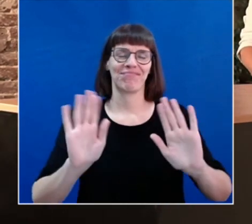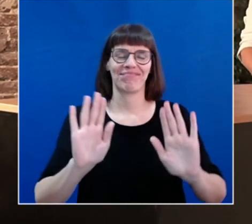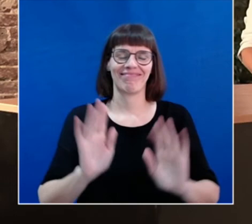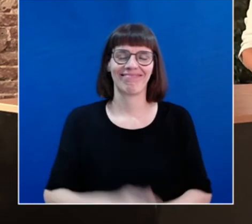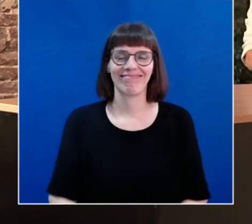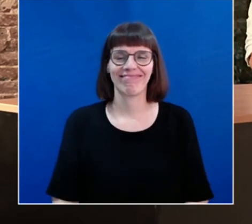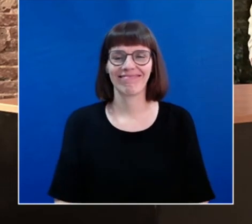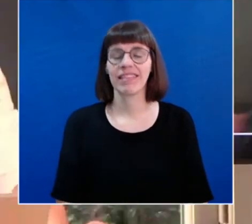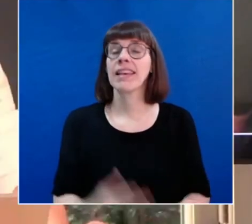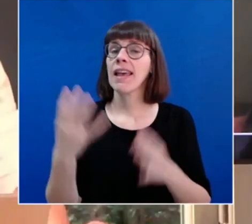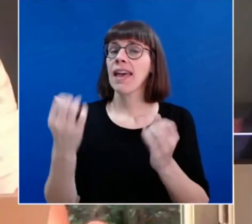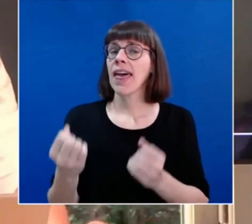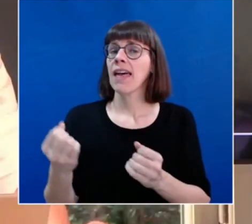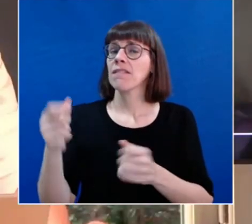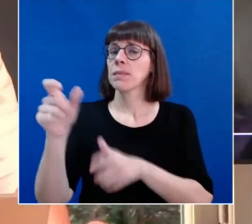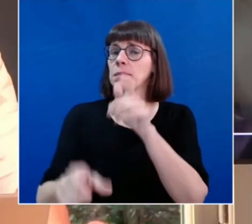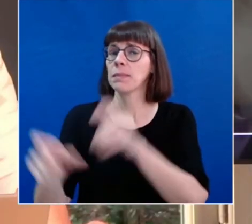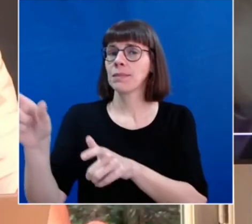the audience, and